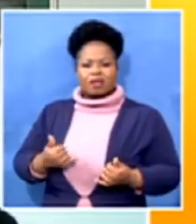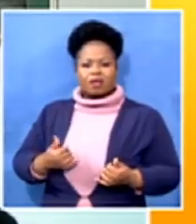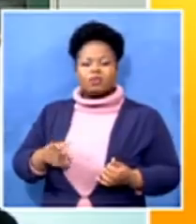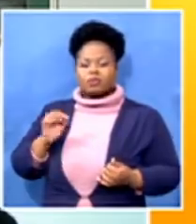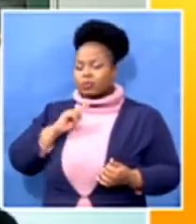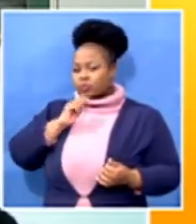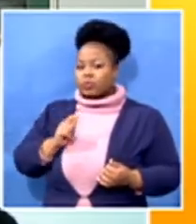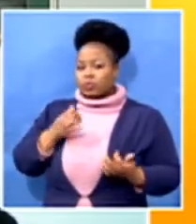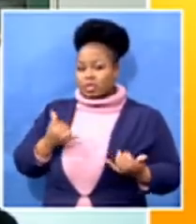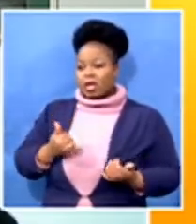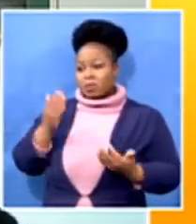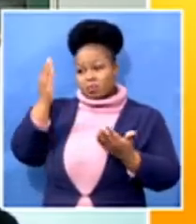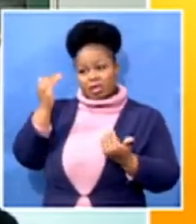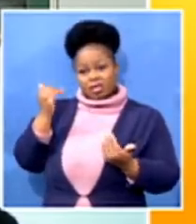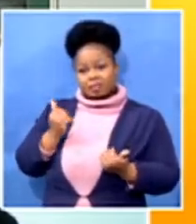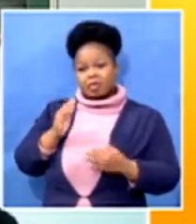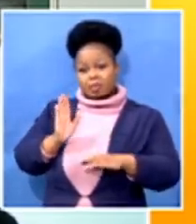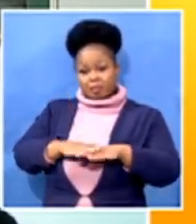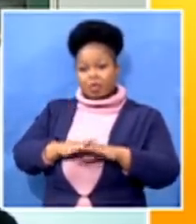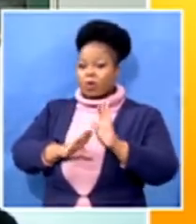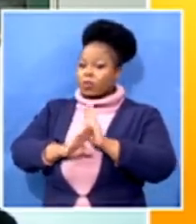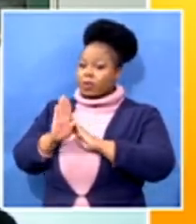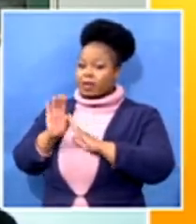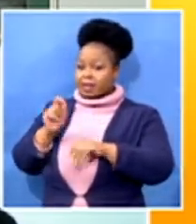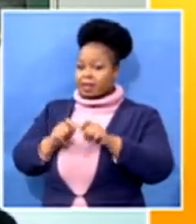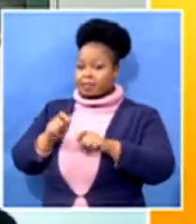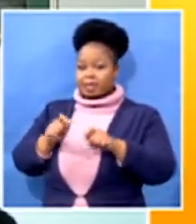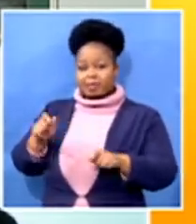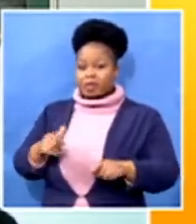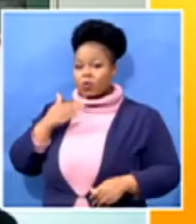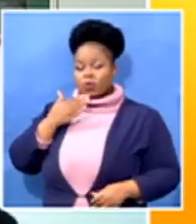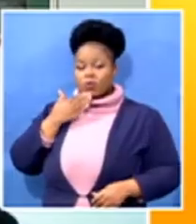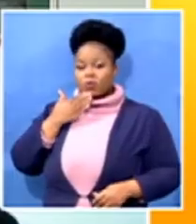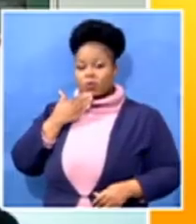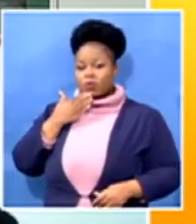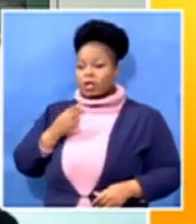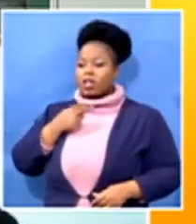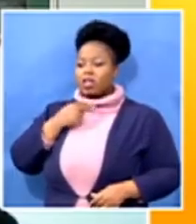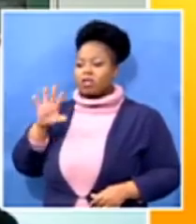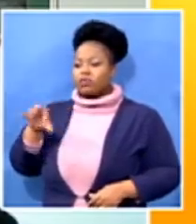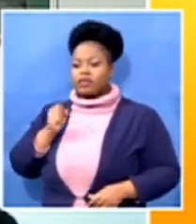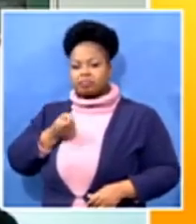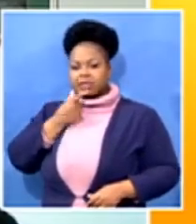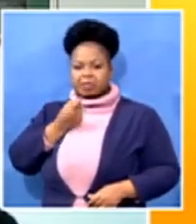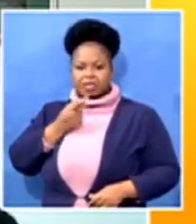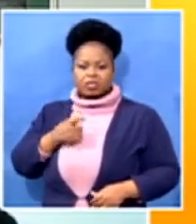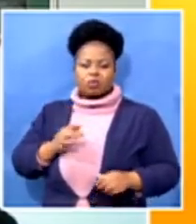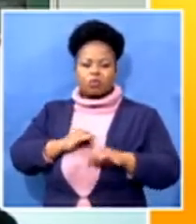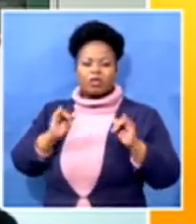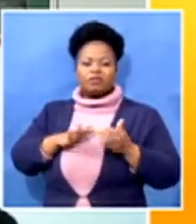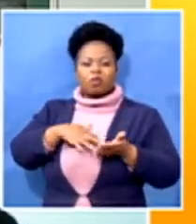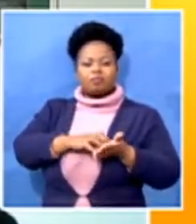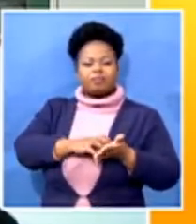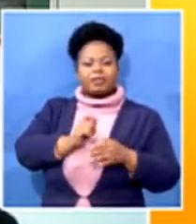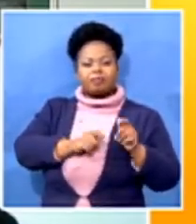bracing ourselves for a huge increase in people that have not accessed our services. So, for example, the vulnerable people. So, as Cassey